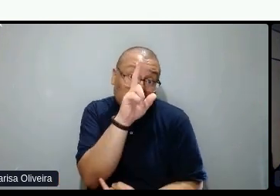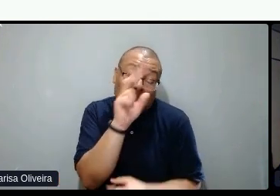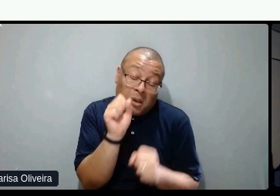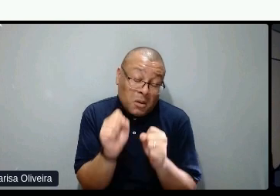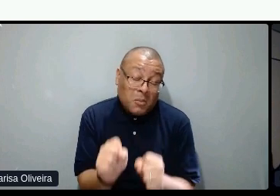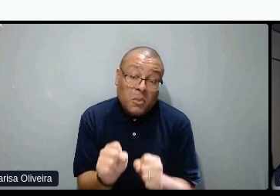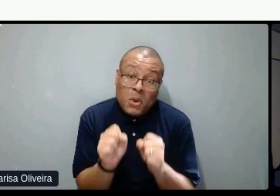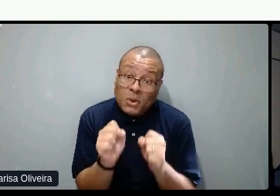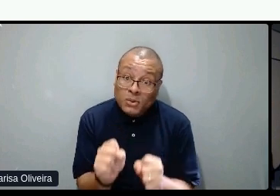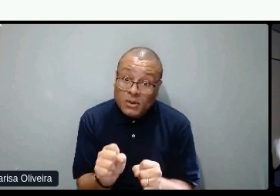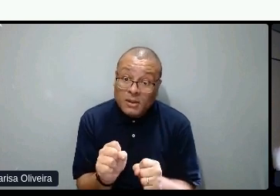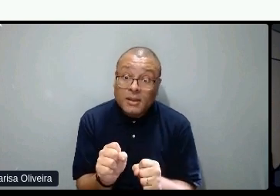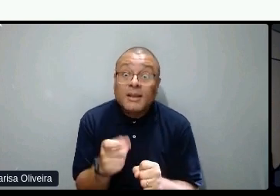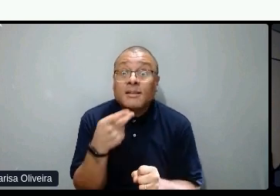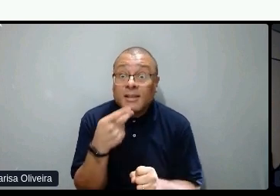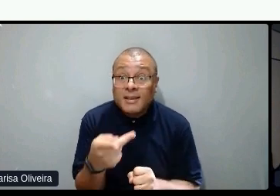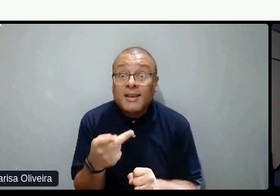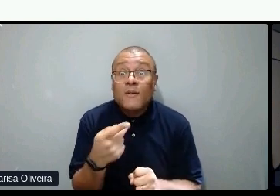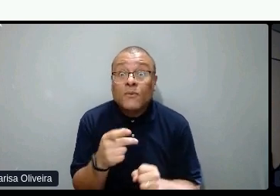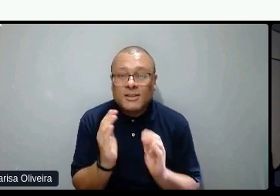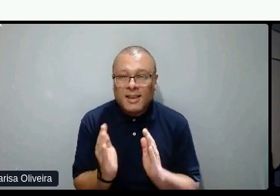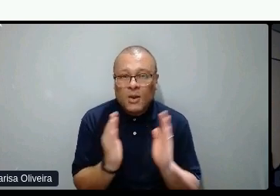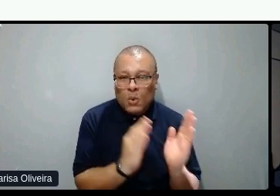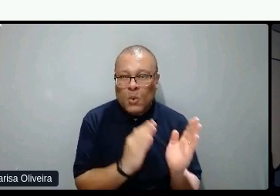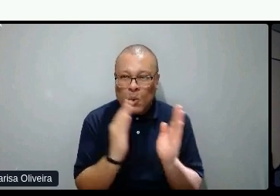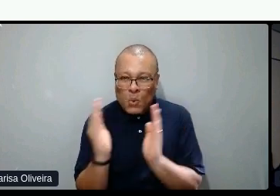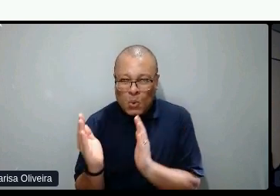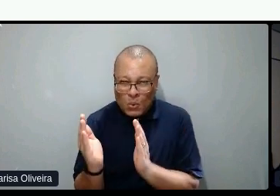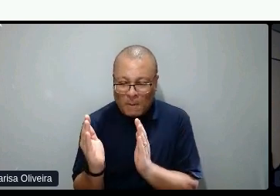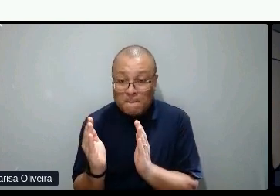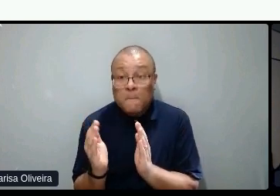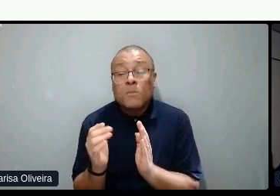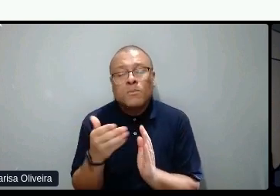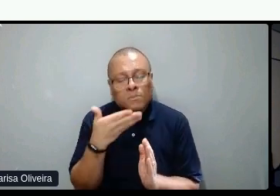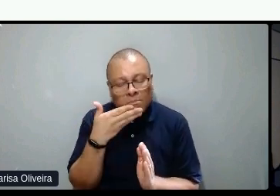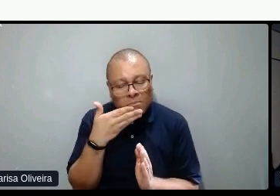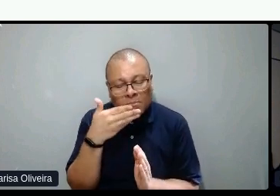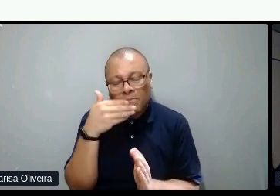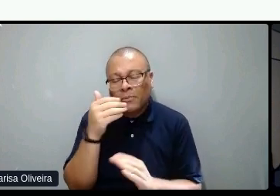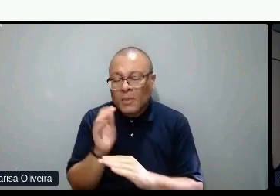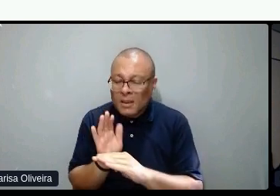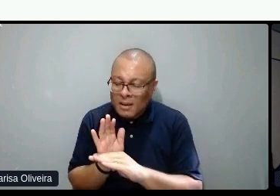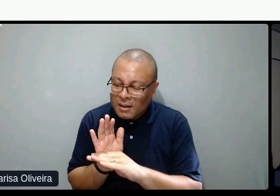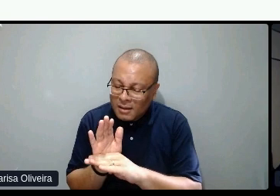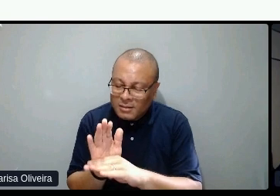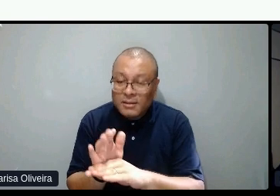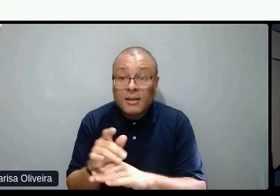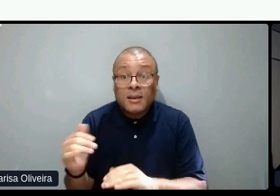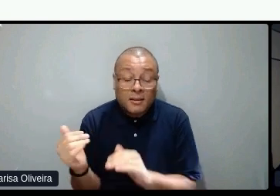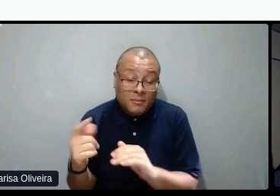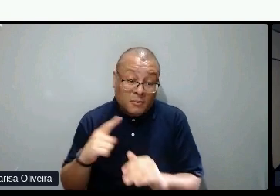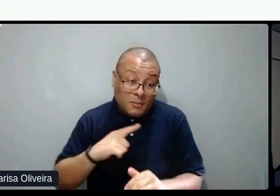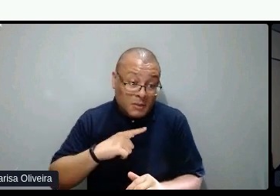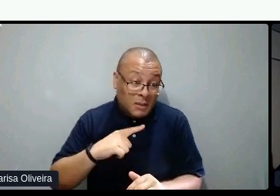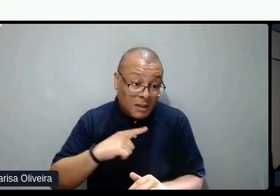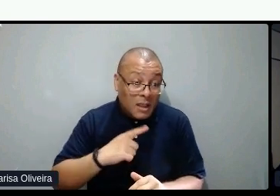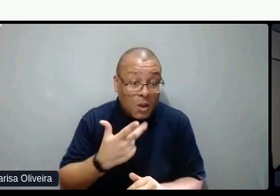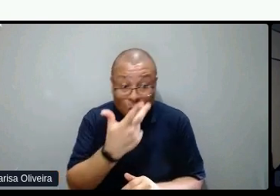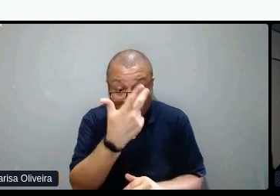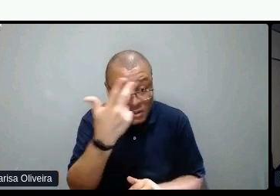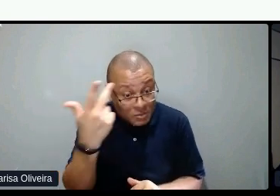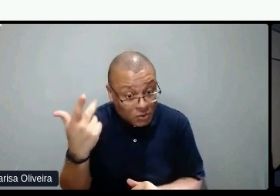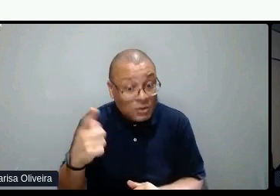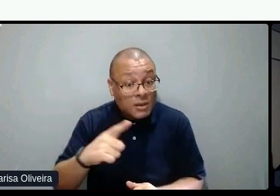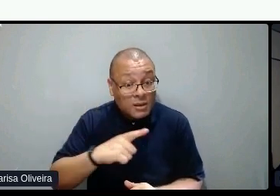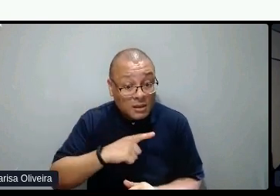But if we go too much on this side, we're not going to go anywhere because we need someone to set the expectation. We need someone to